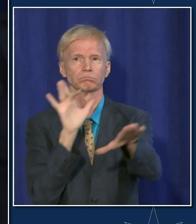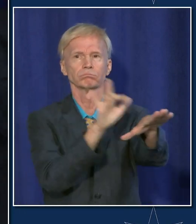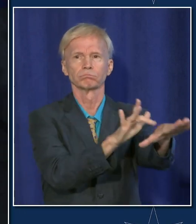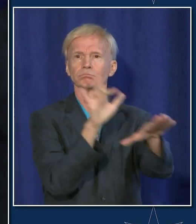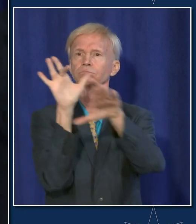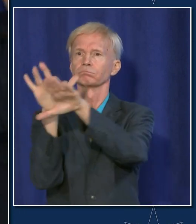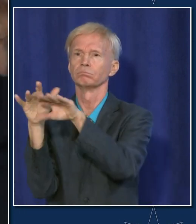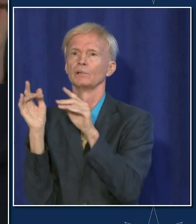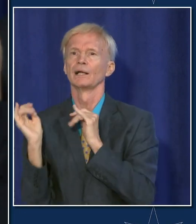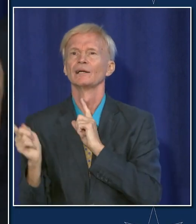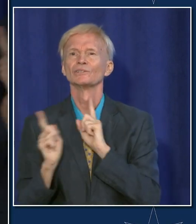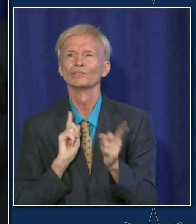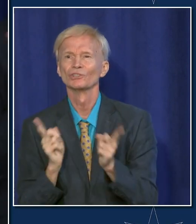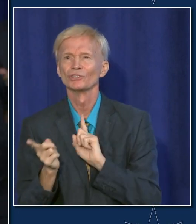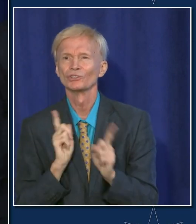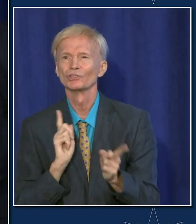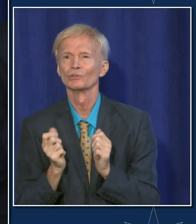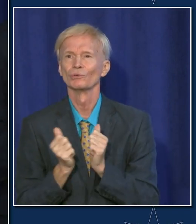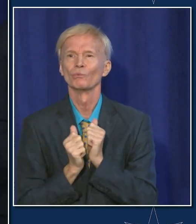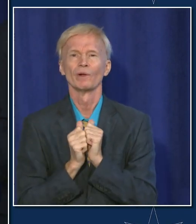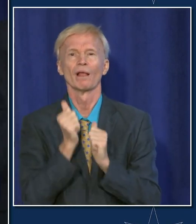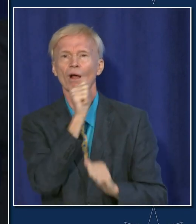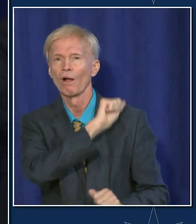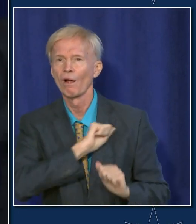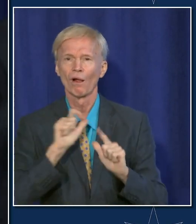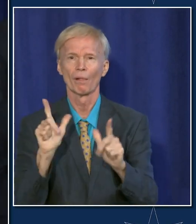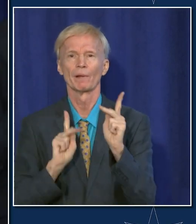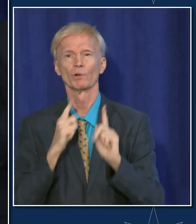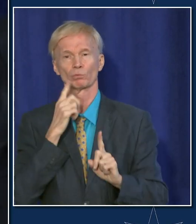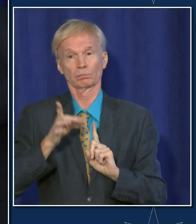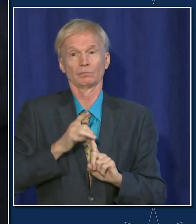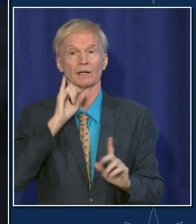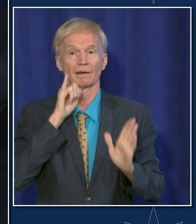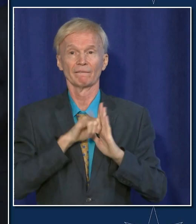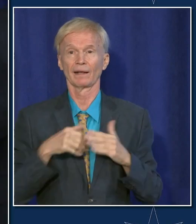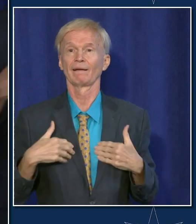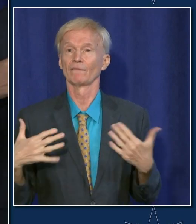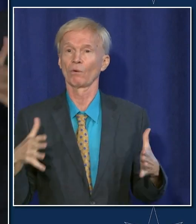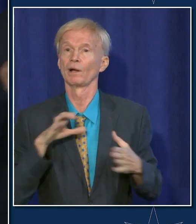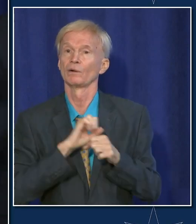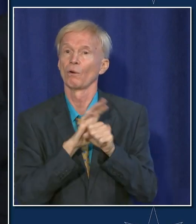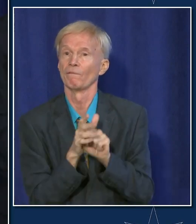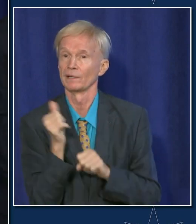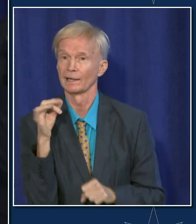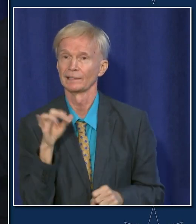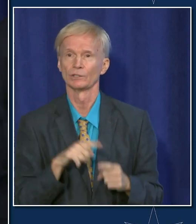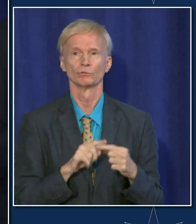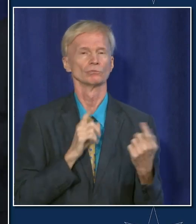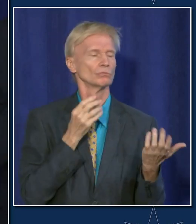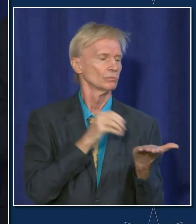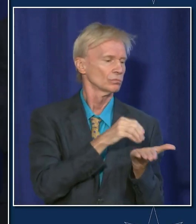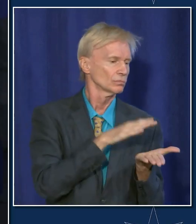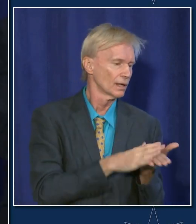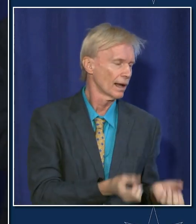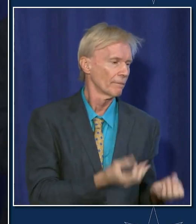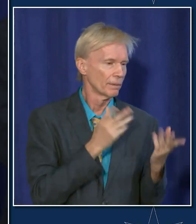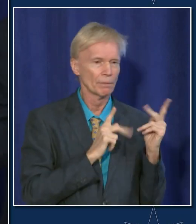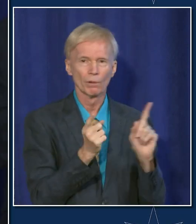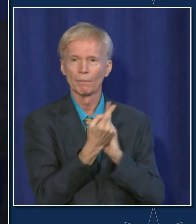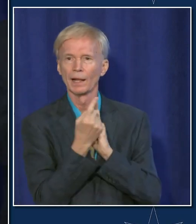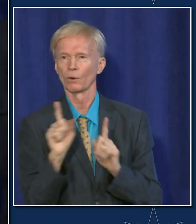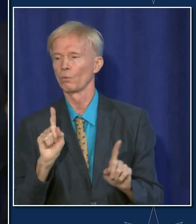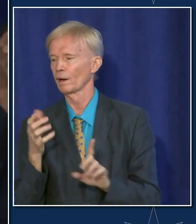every Chicago resident who is diagnosed with COVID-19 to document their exposures, to conduct contact tracing, to match to